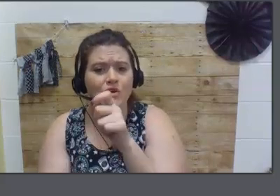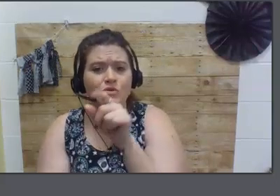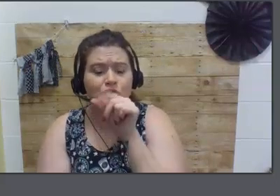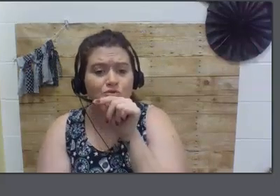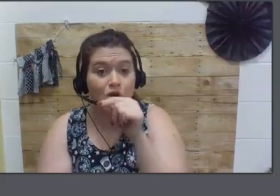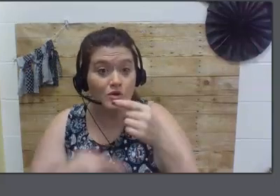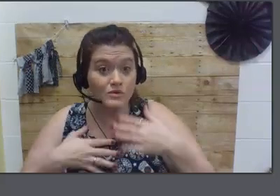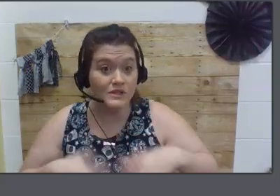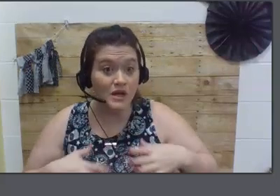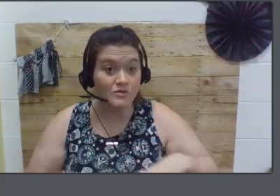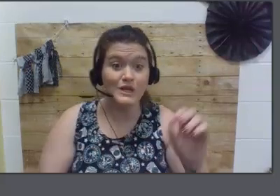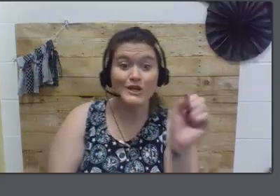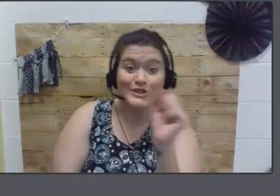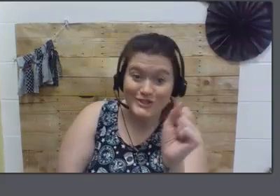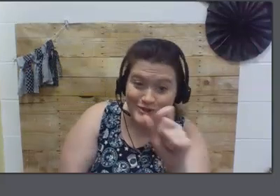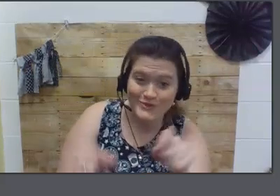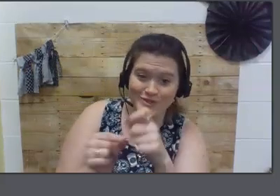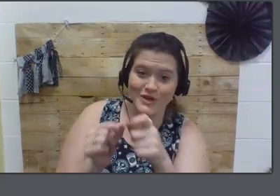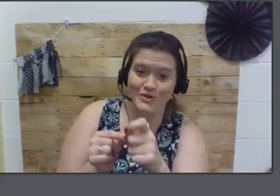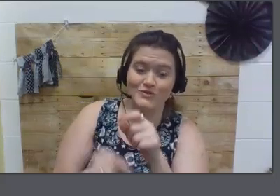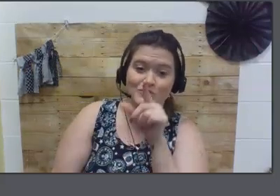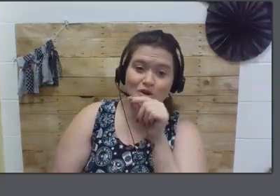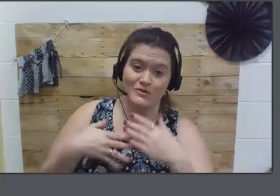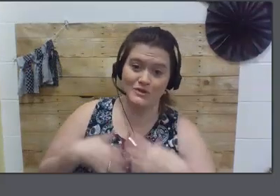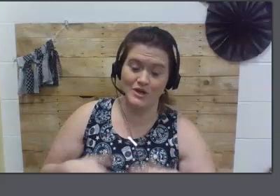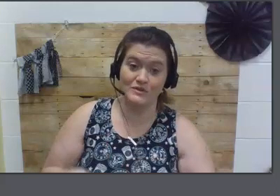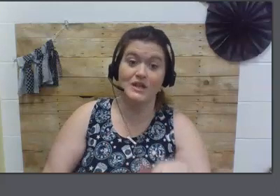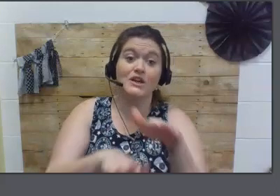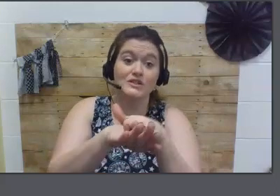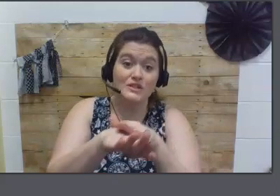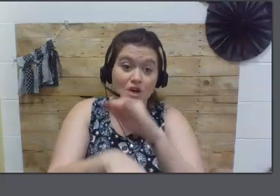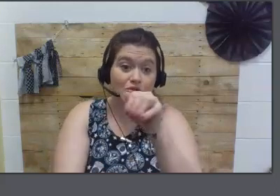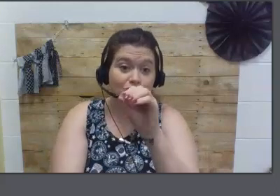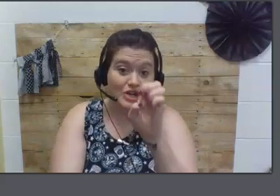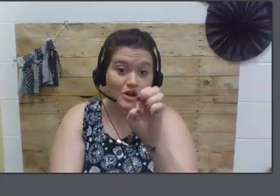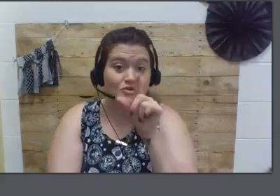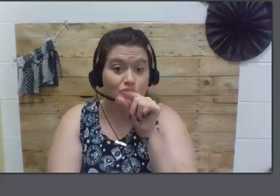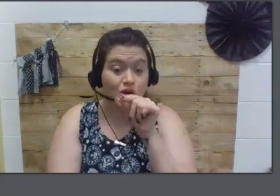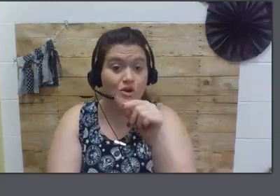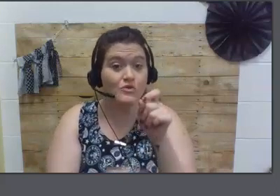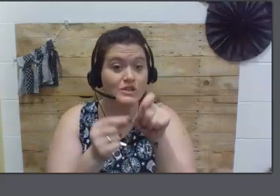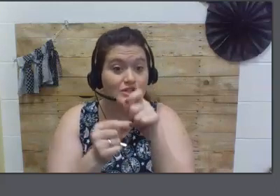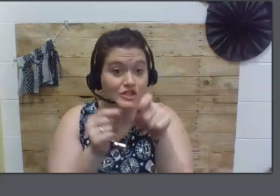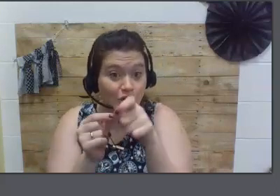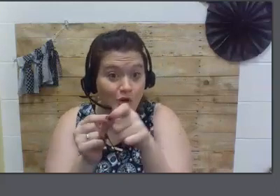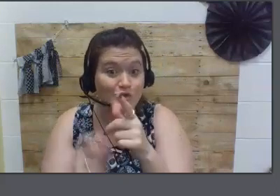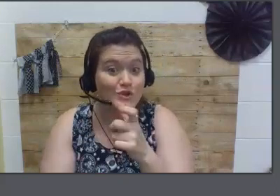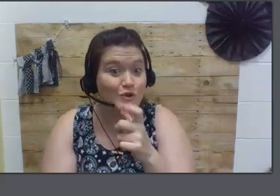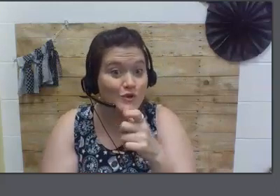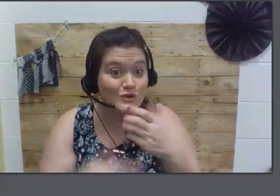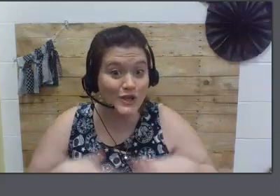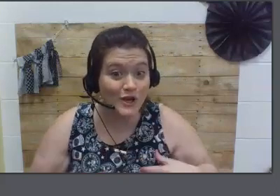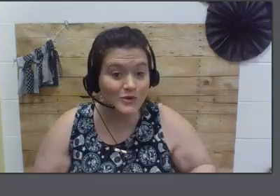Who sews Crow's clothes? Sue sews Crow's clothes. Slow Joe Crow